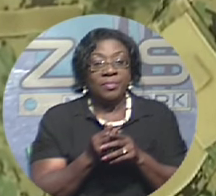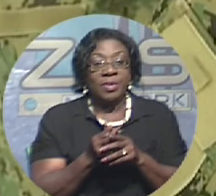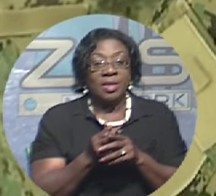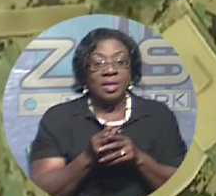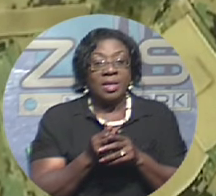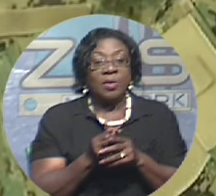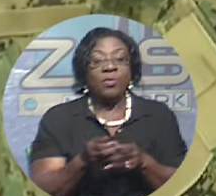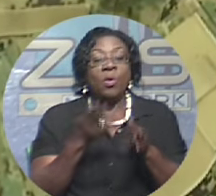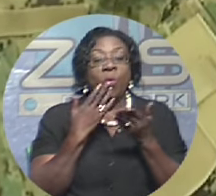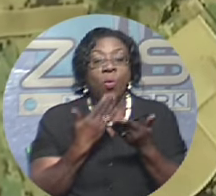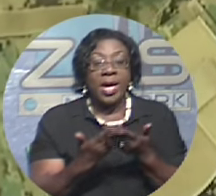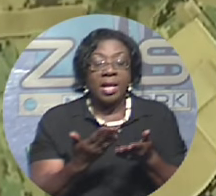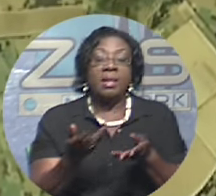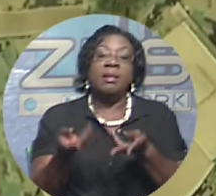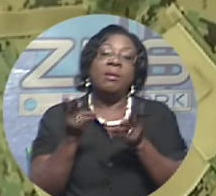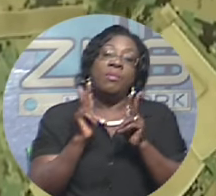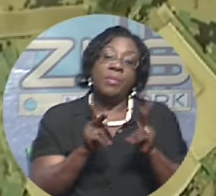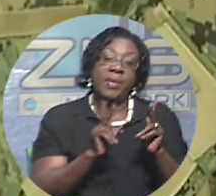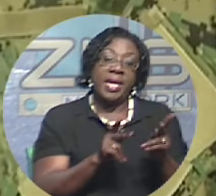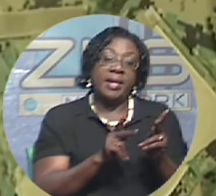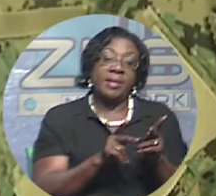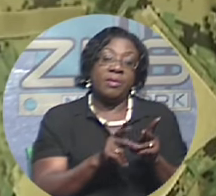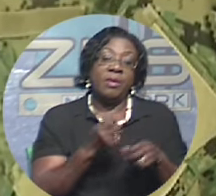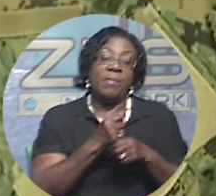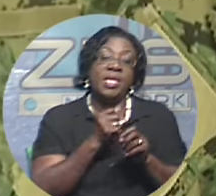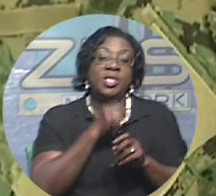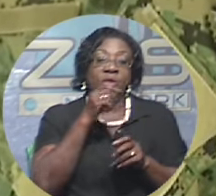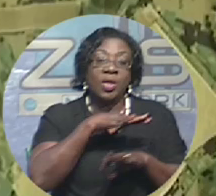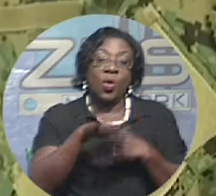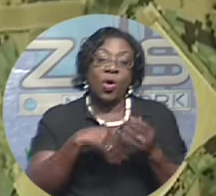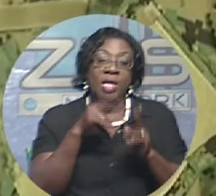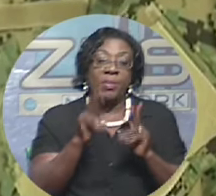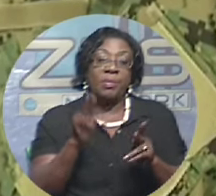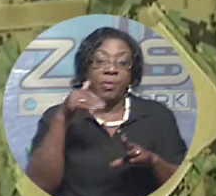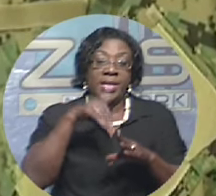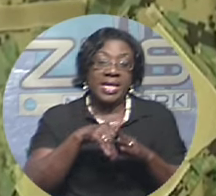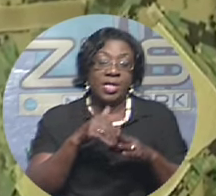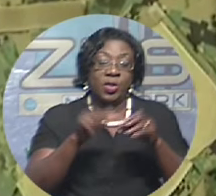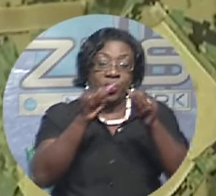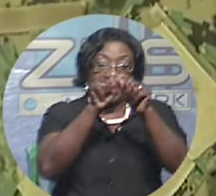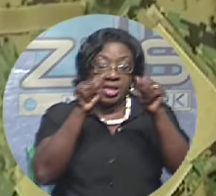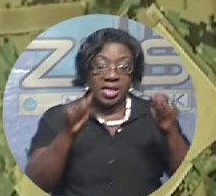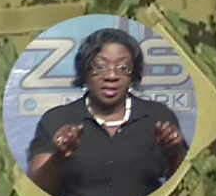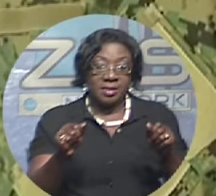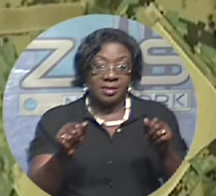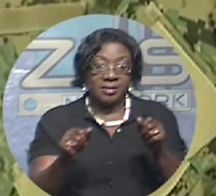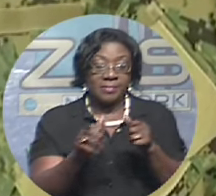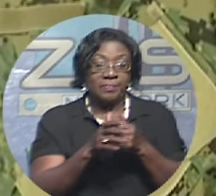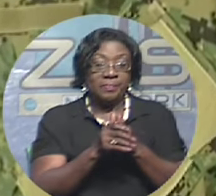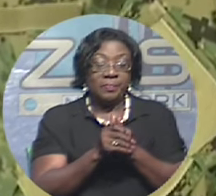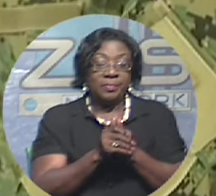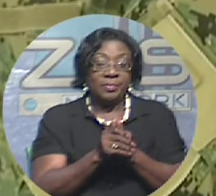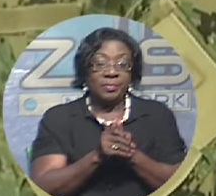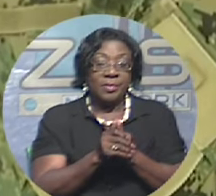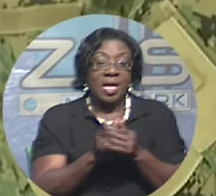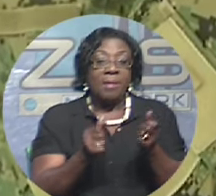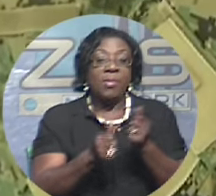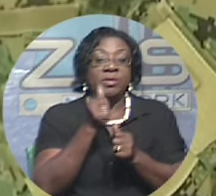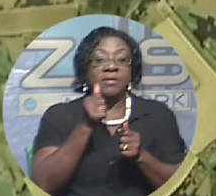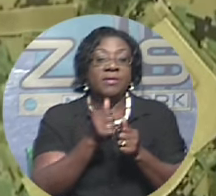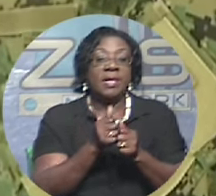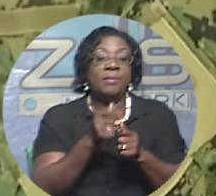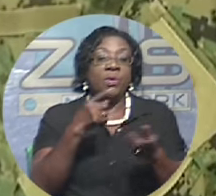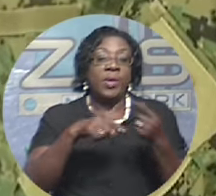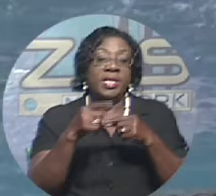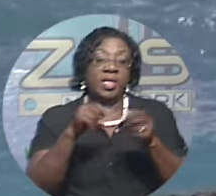we were well prepared in terms of checking, make sure all the people went into the shelters, who was going and who's staying. But most of them, they took heat